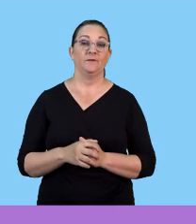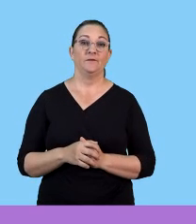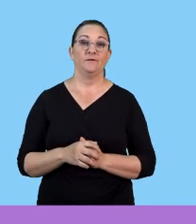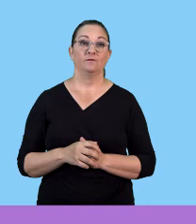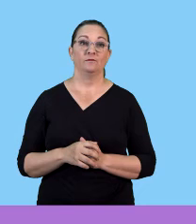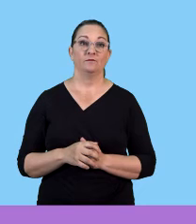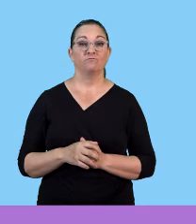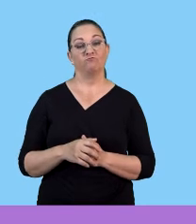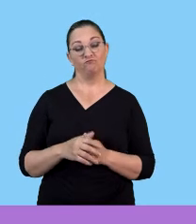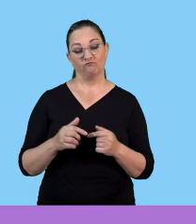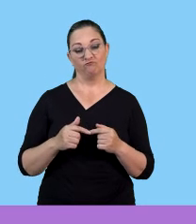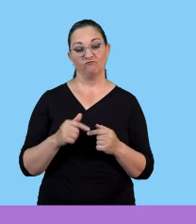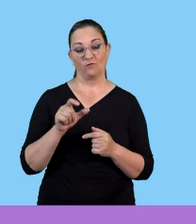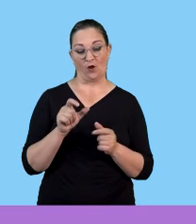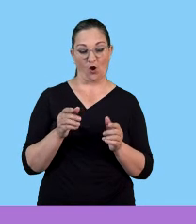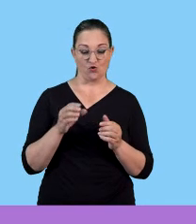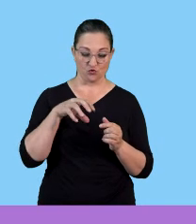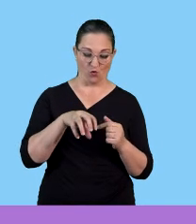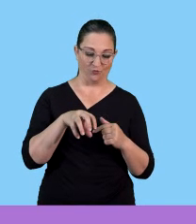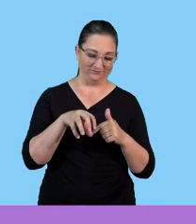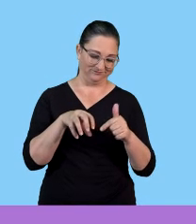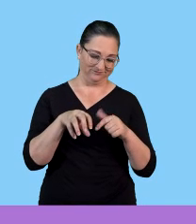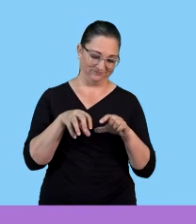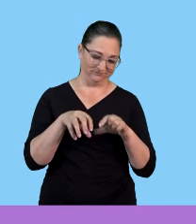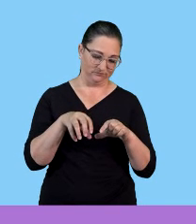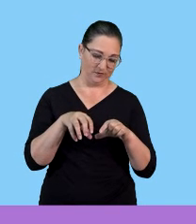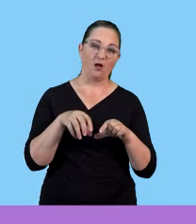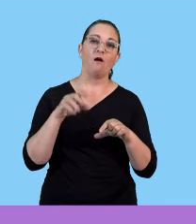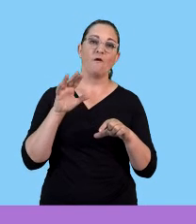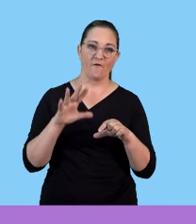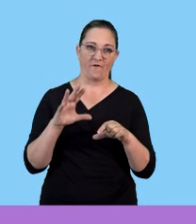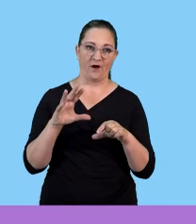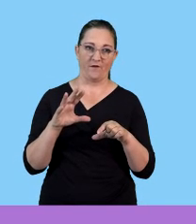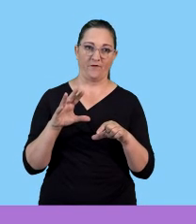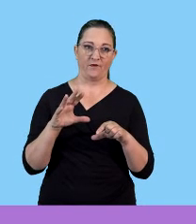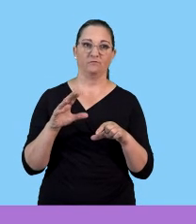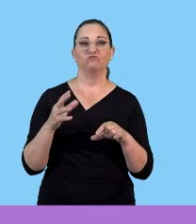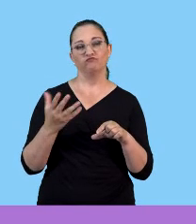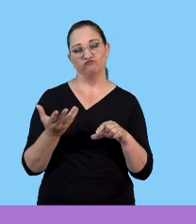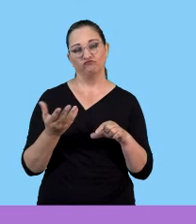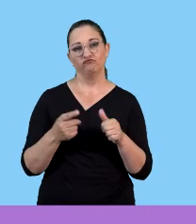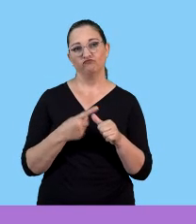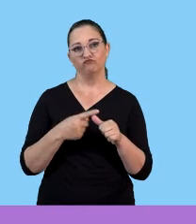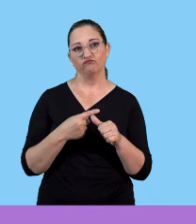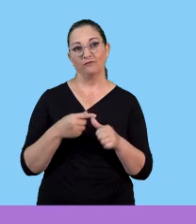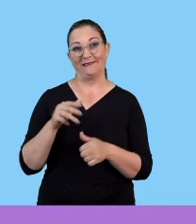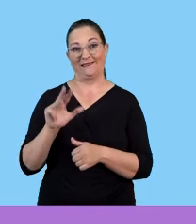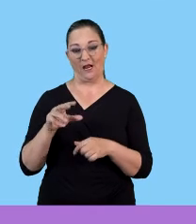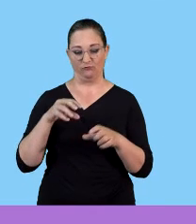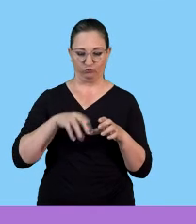the length of the box, which is 5. There, that one. And that gives